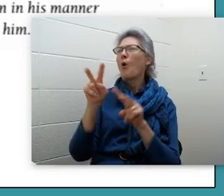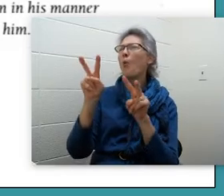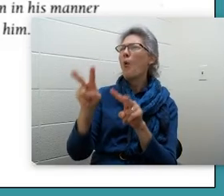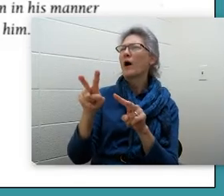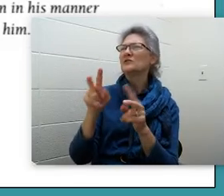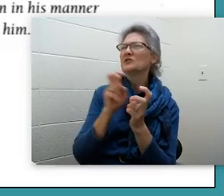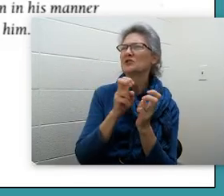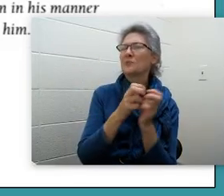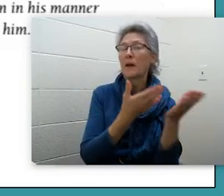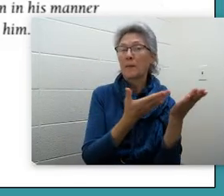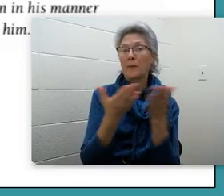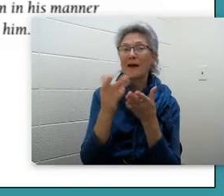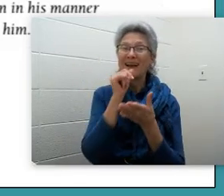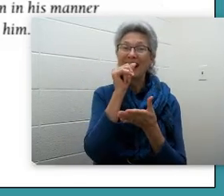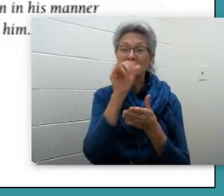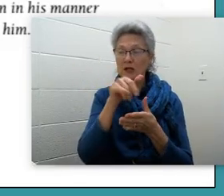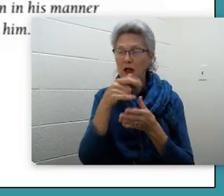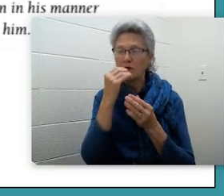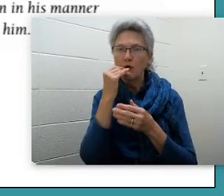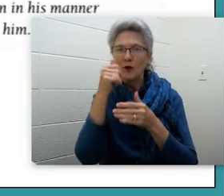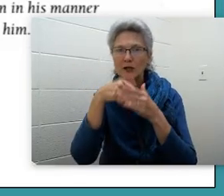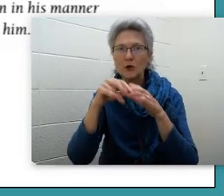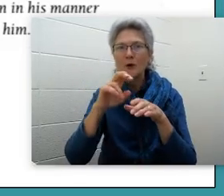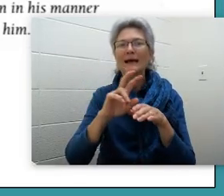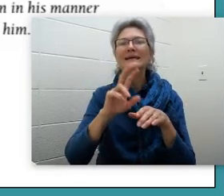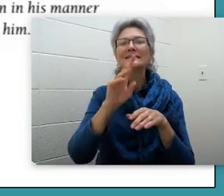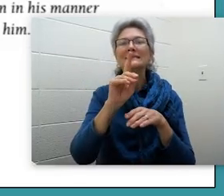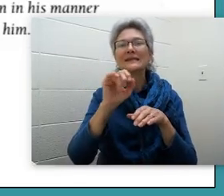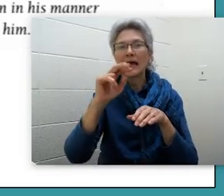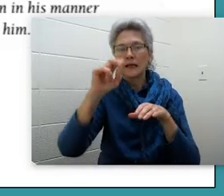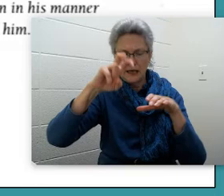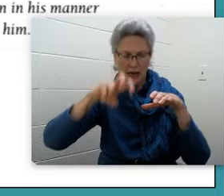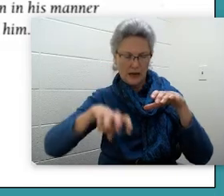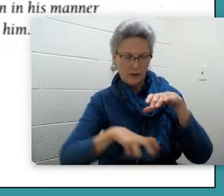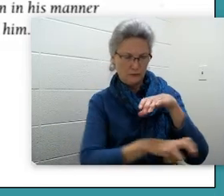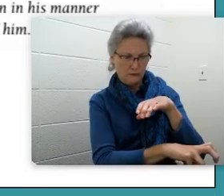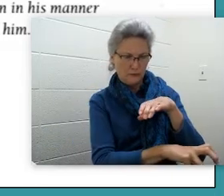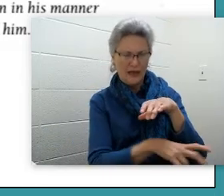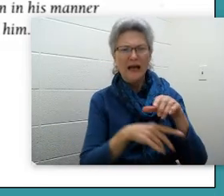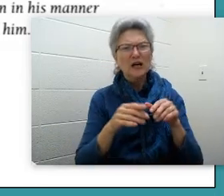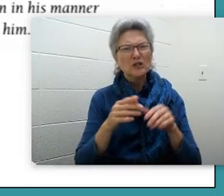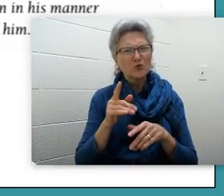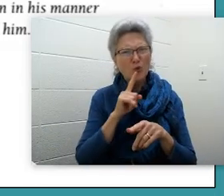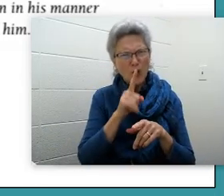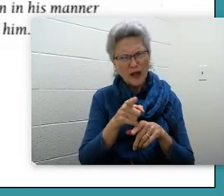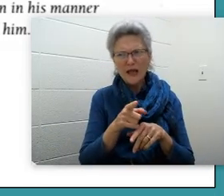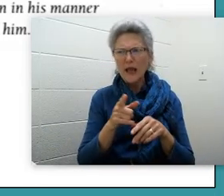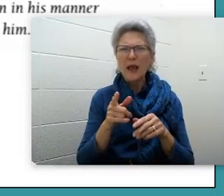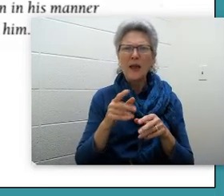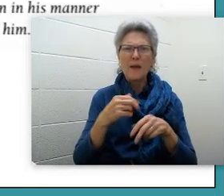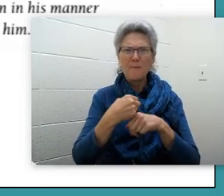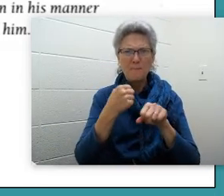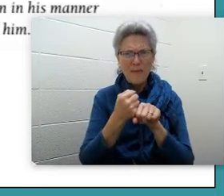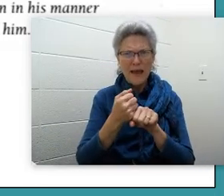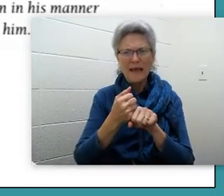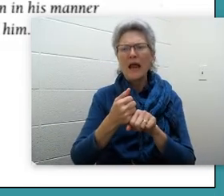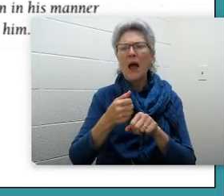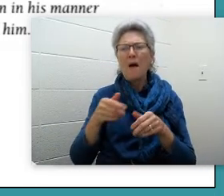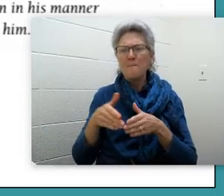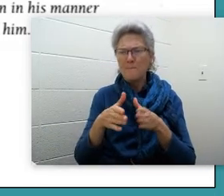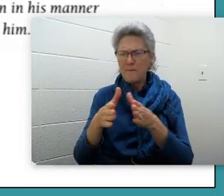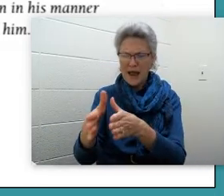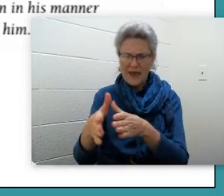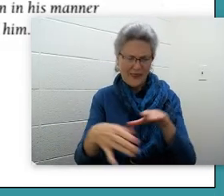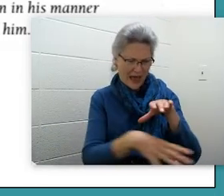other food into his den. He had made a well-defined path from his door out through the weeds and dry